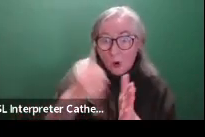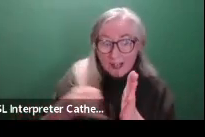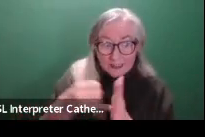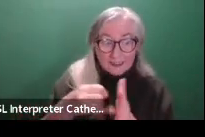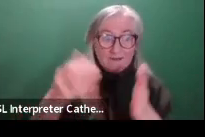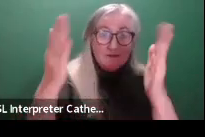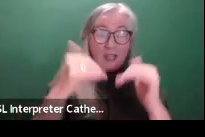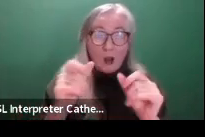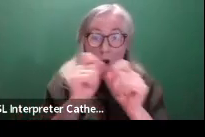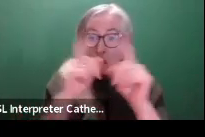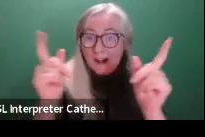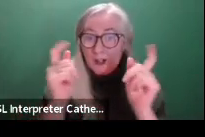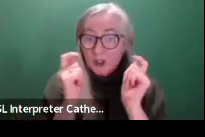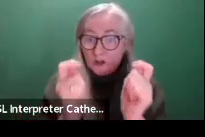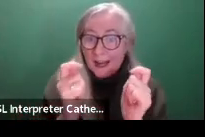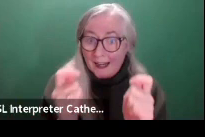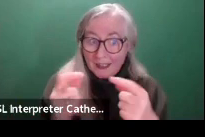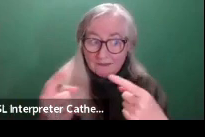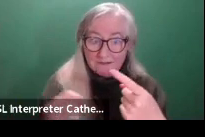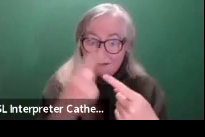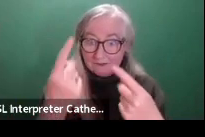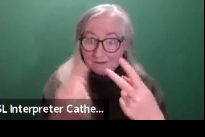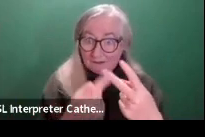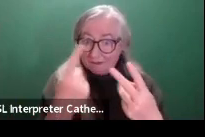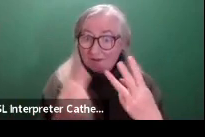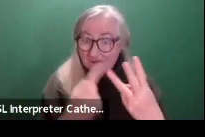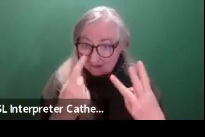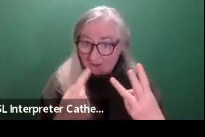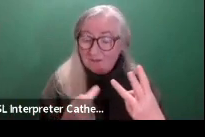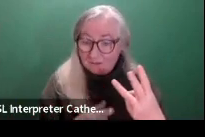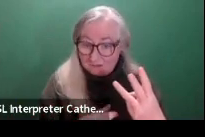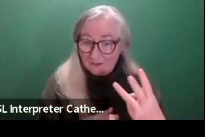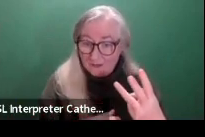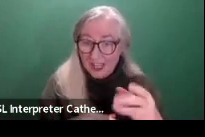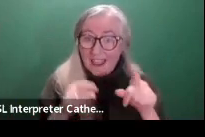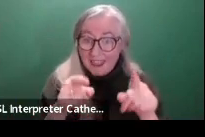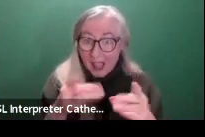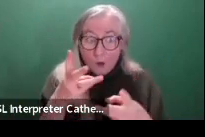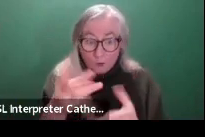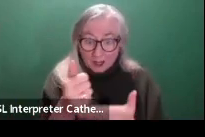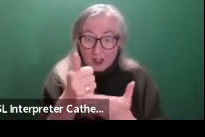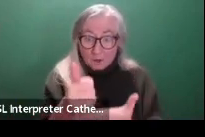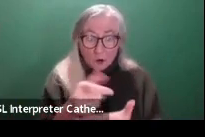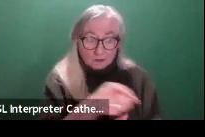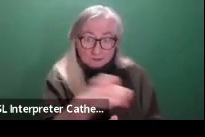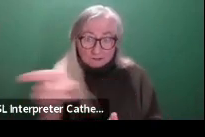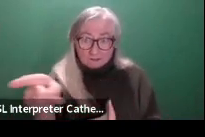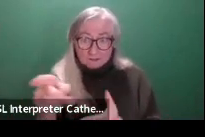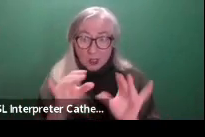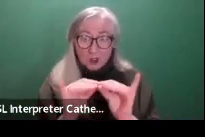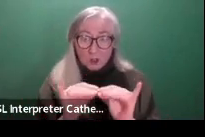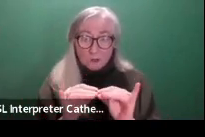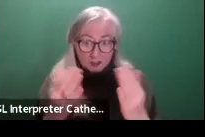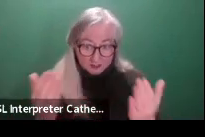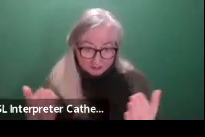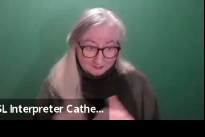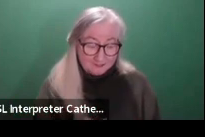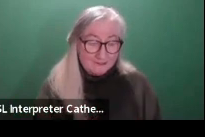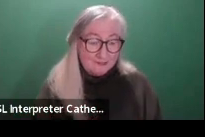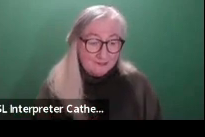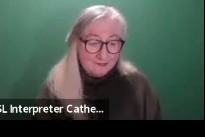training. I think that might go a long way to supporting interpreters through it. Just to